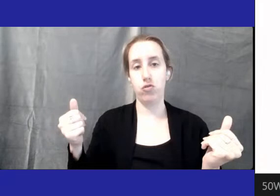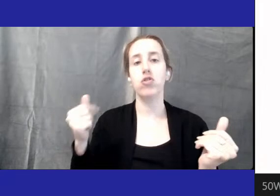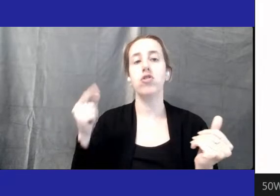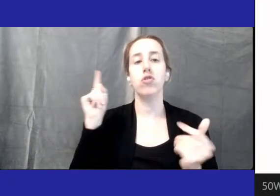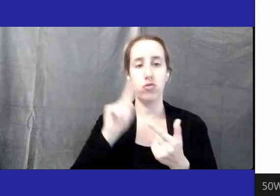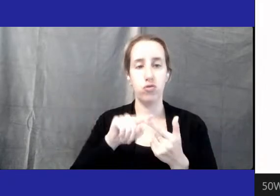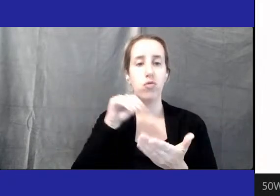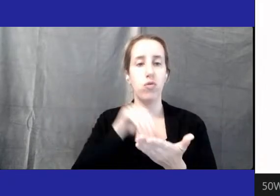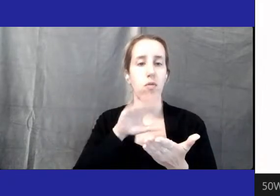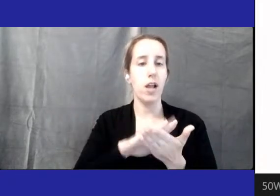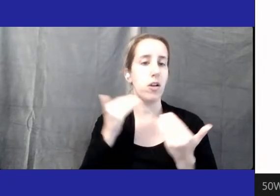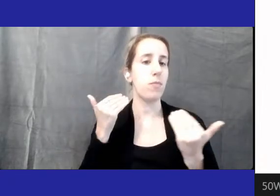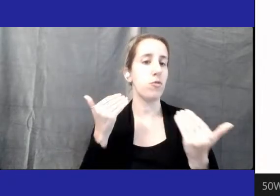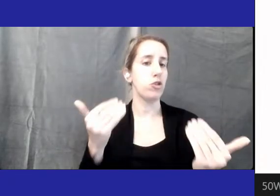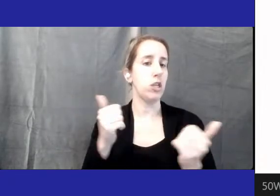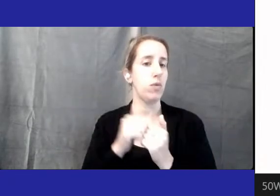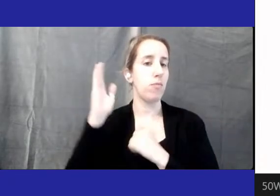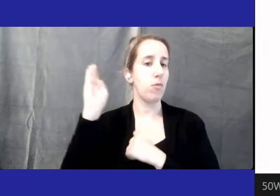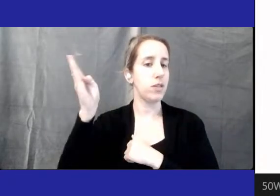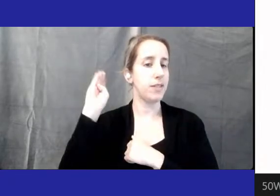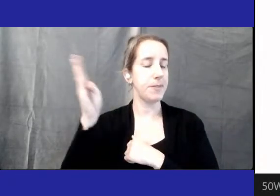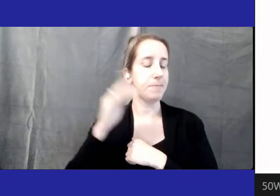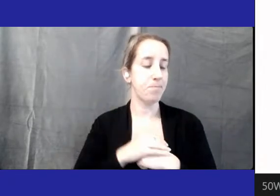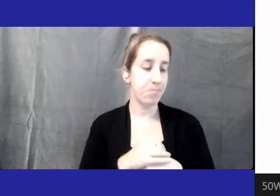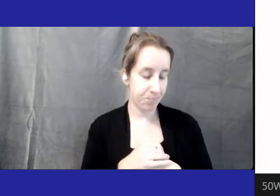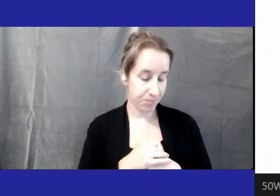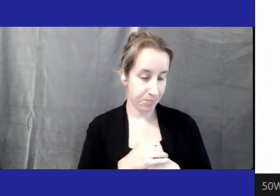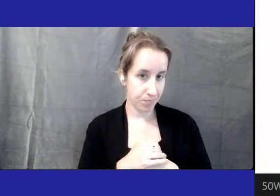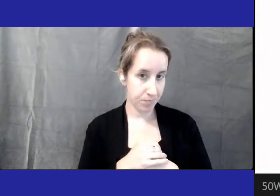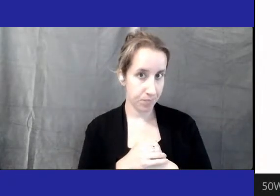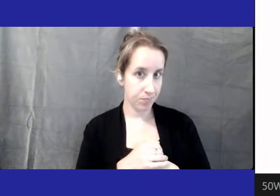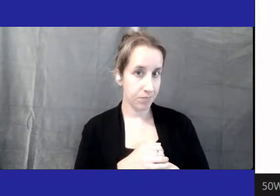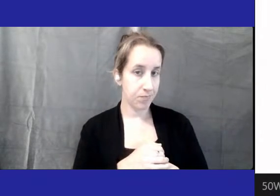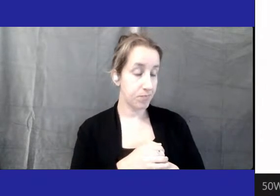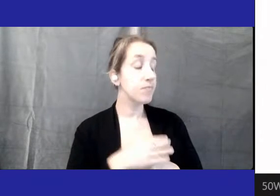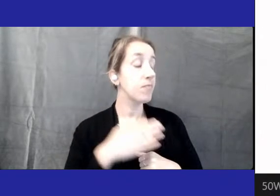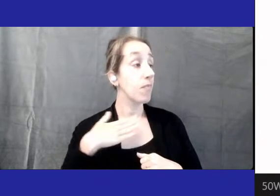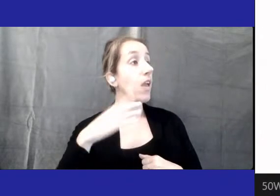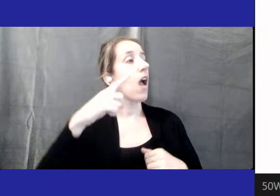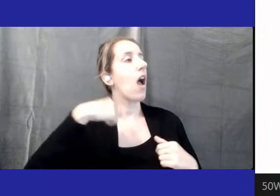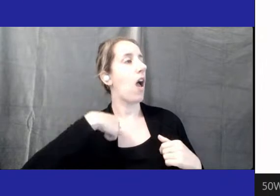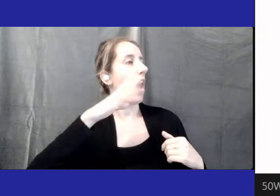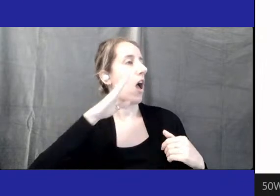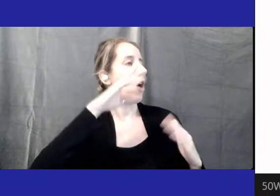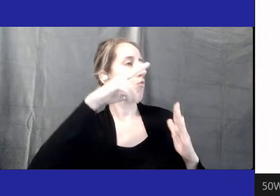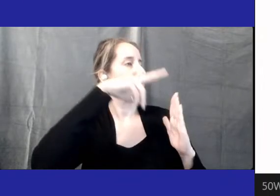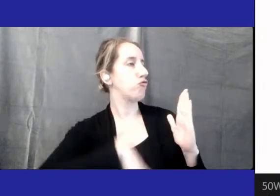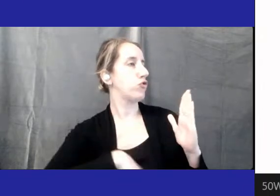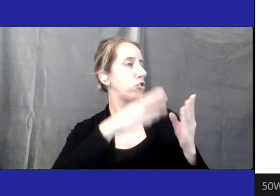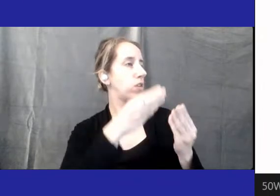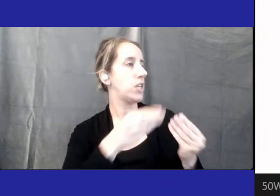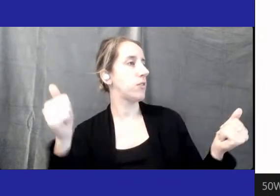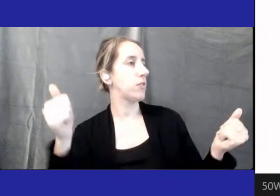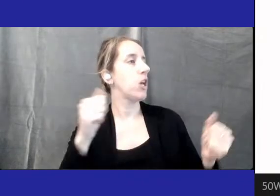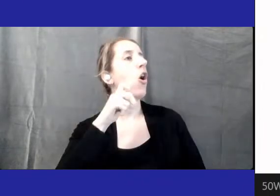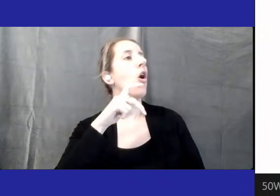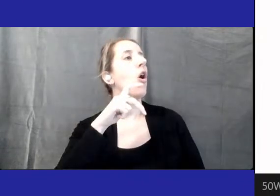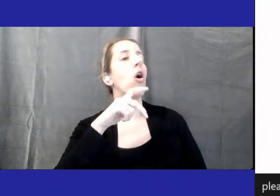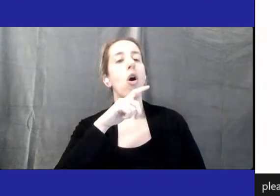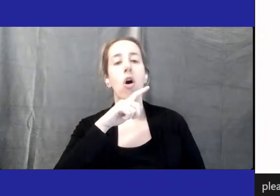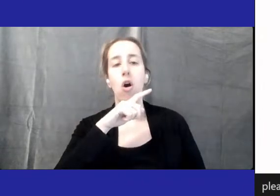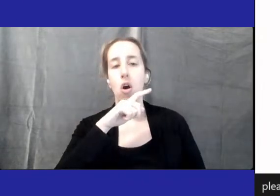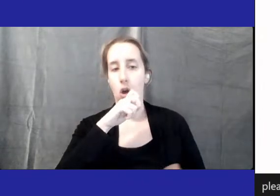the presentation? So I will read the resolution authorizing New York City Health and Hospitals